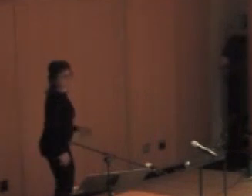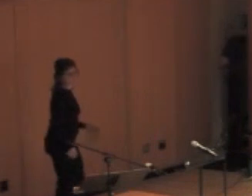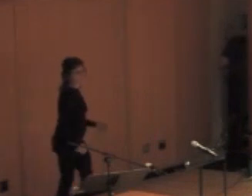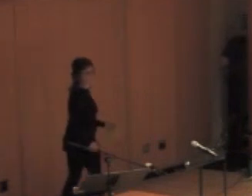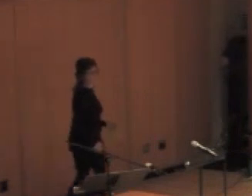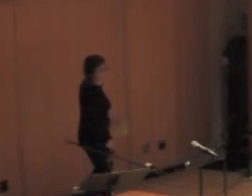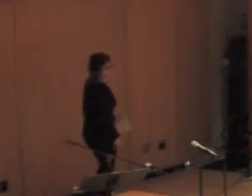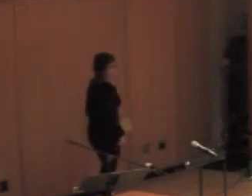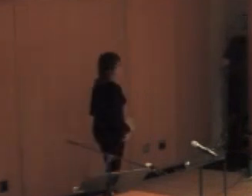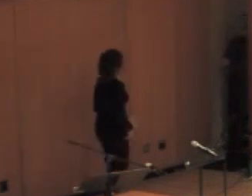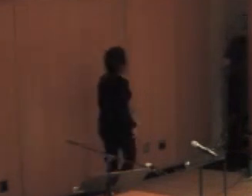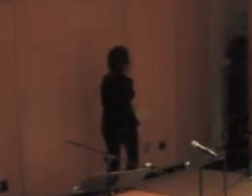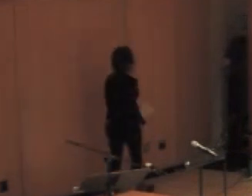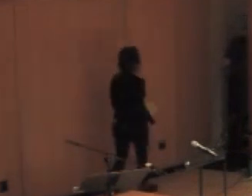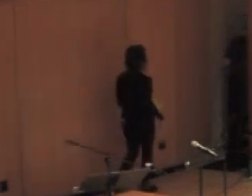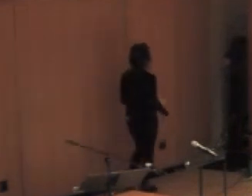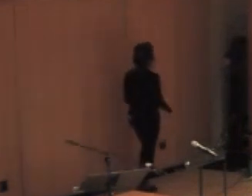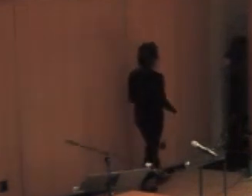e